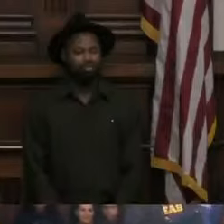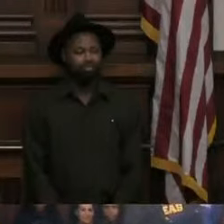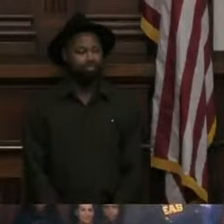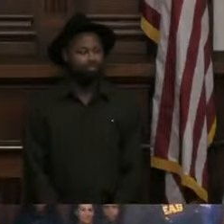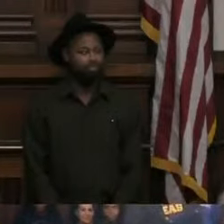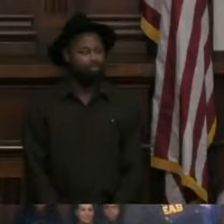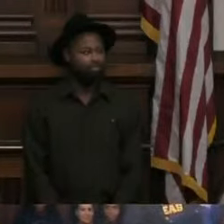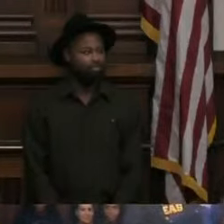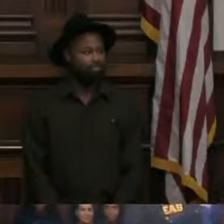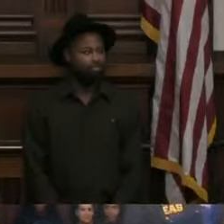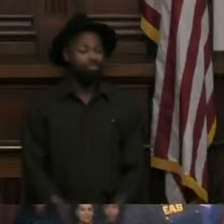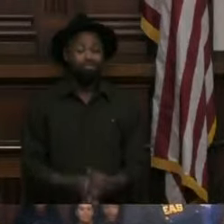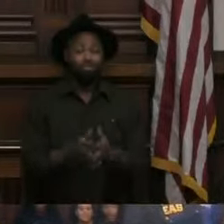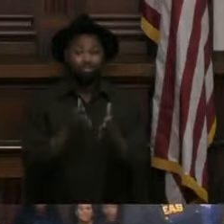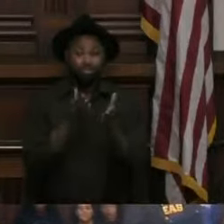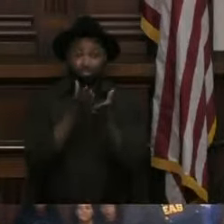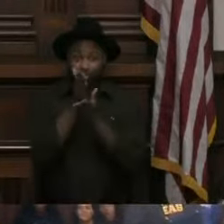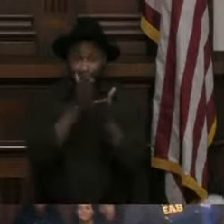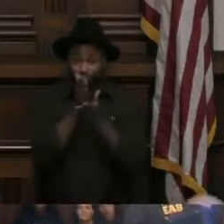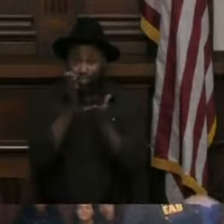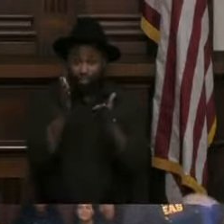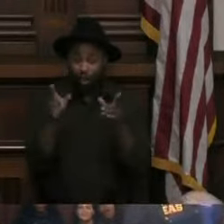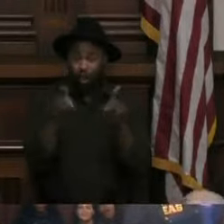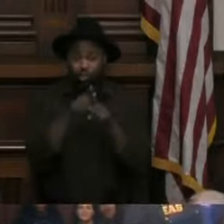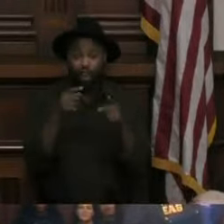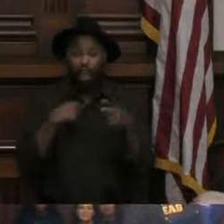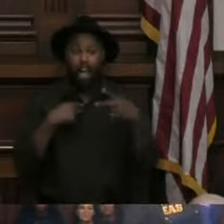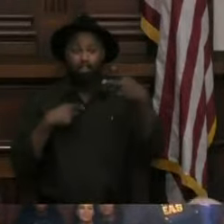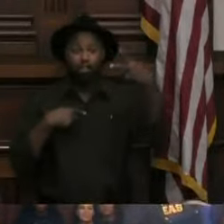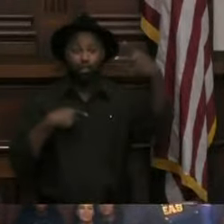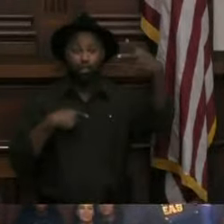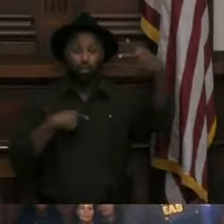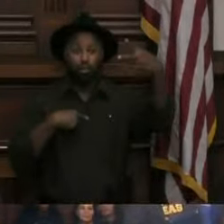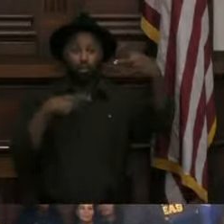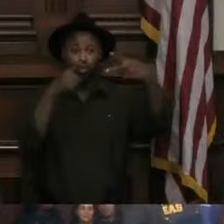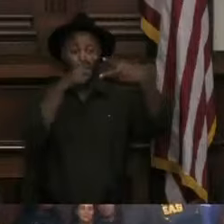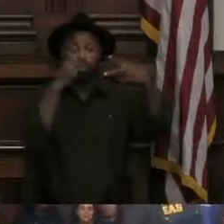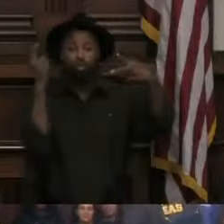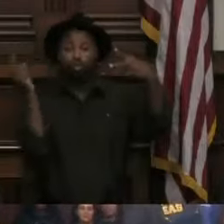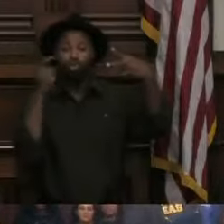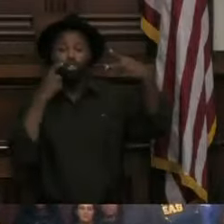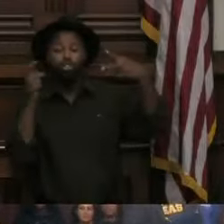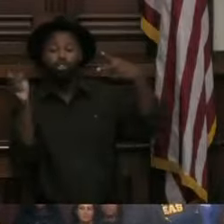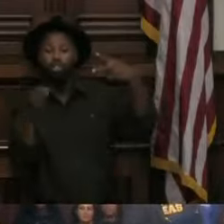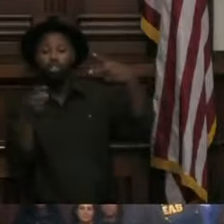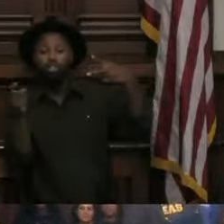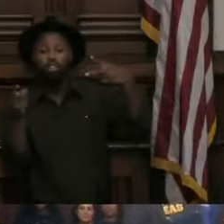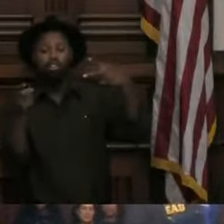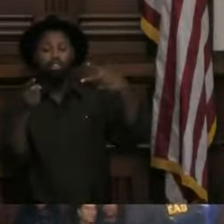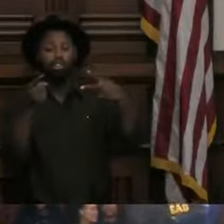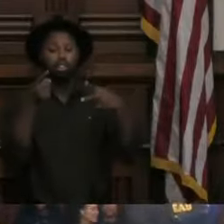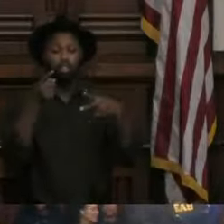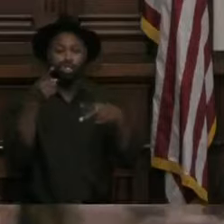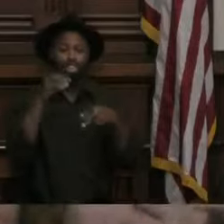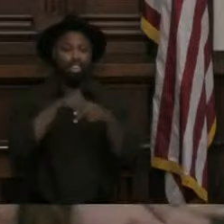All right. So we also have two notable departures to acknowledge from the city